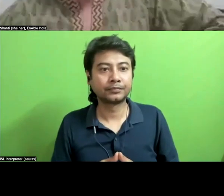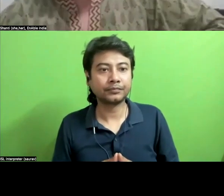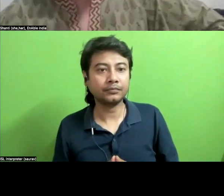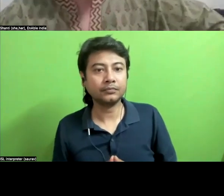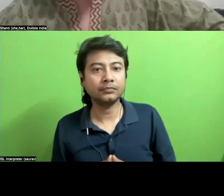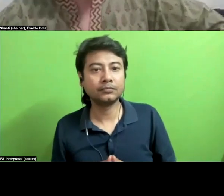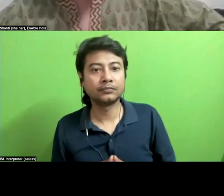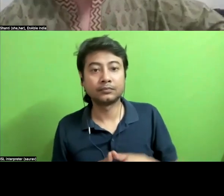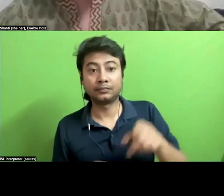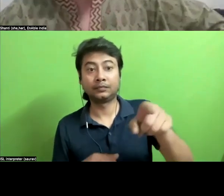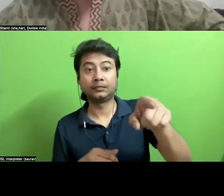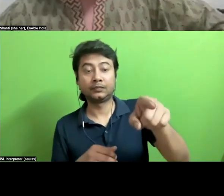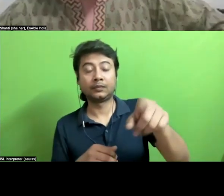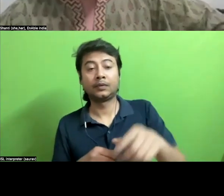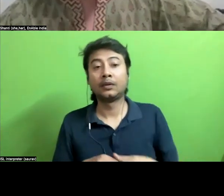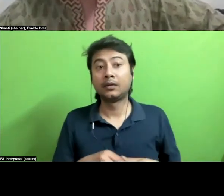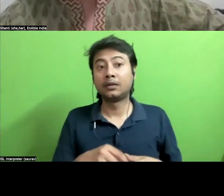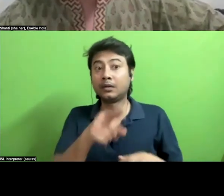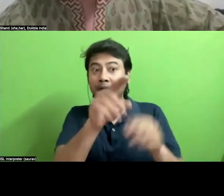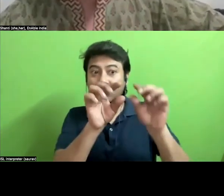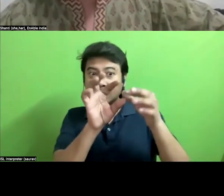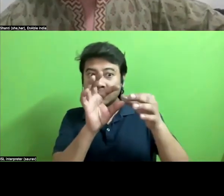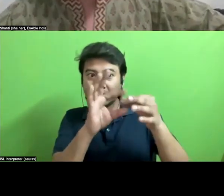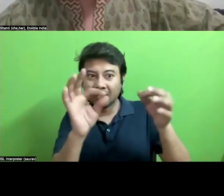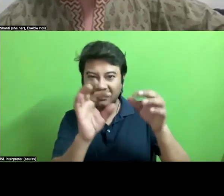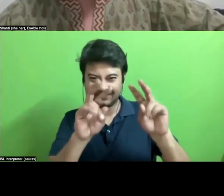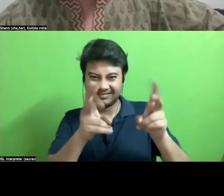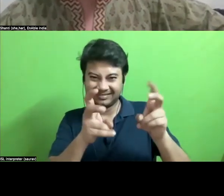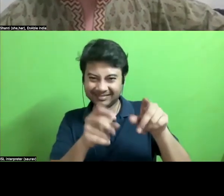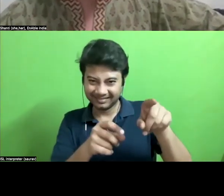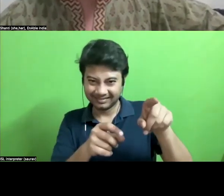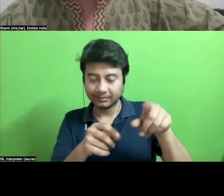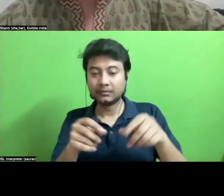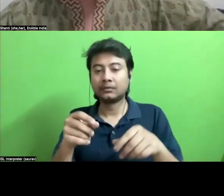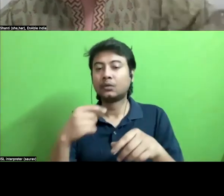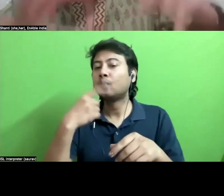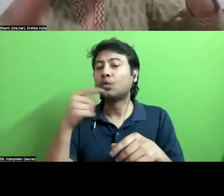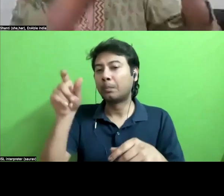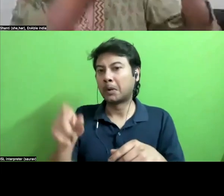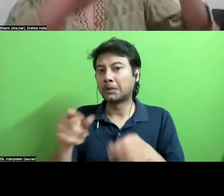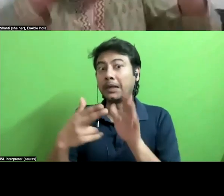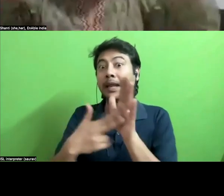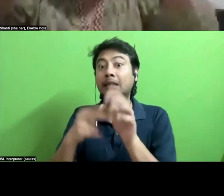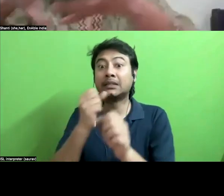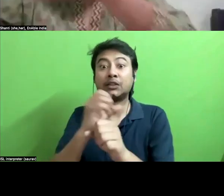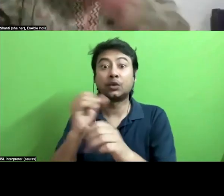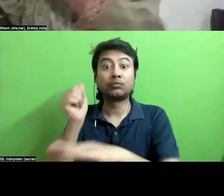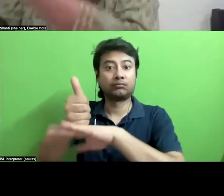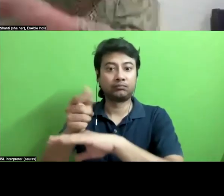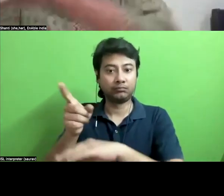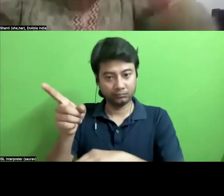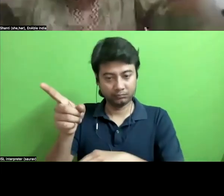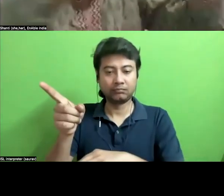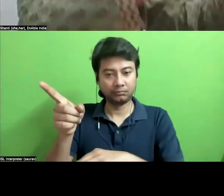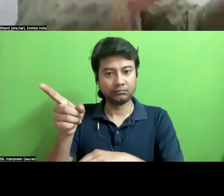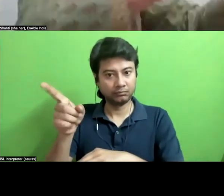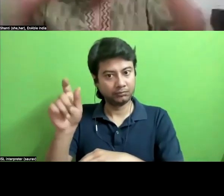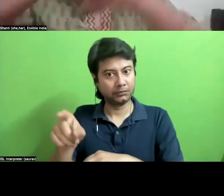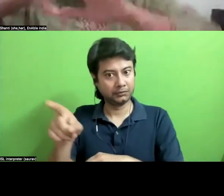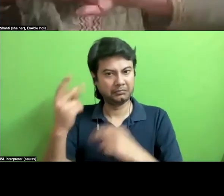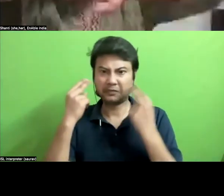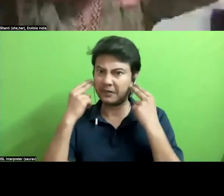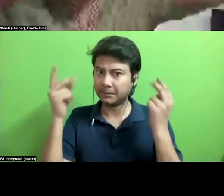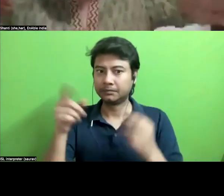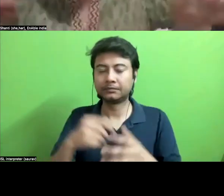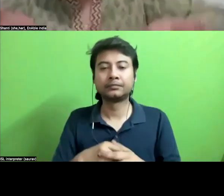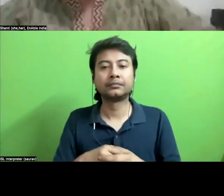very amazing person. And he says many times we think in solving in silos. We are in different, you solve,